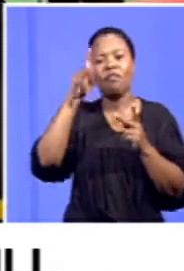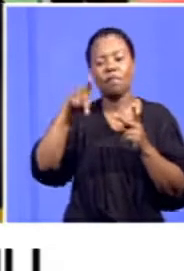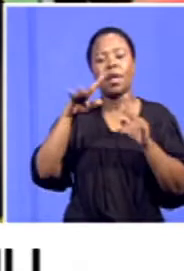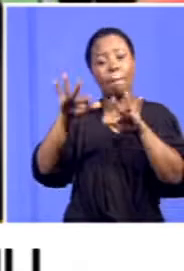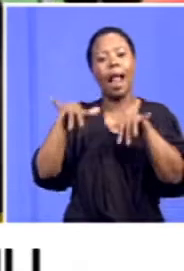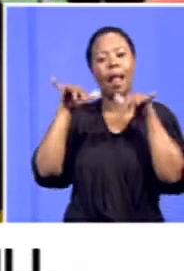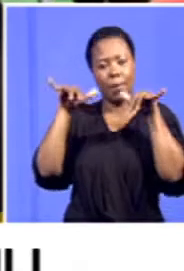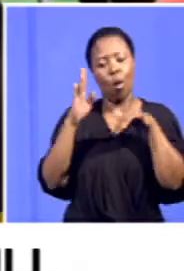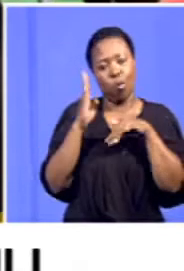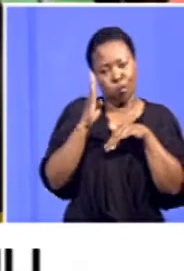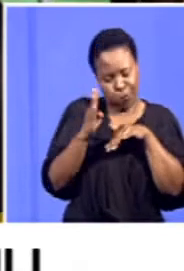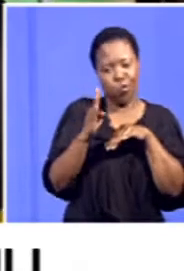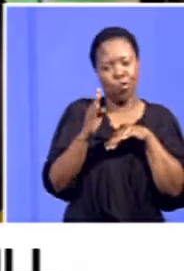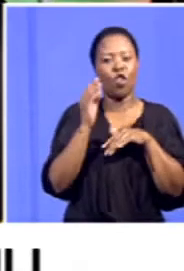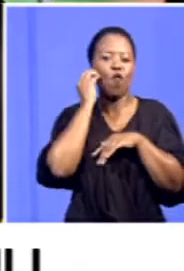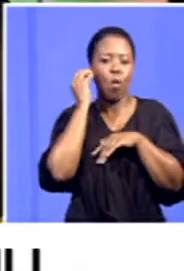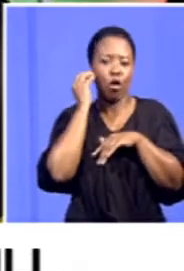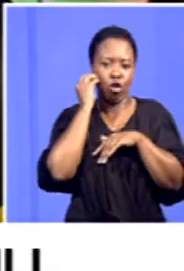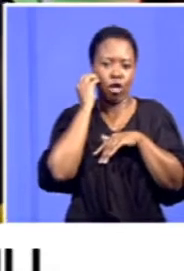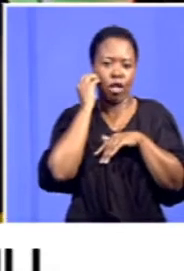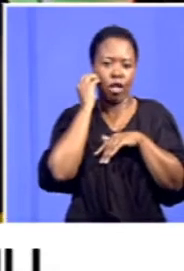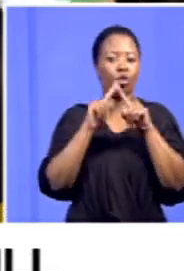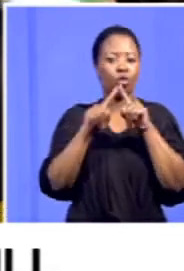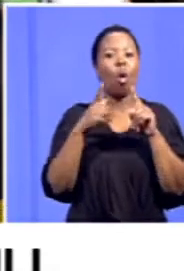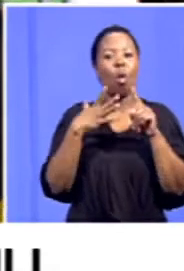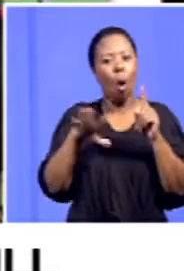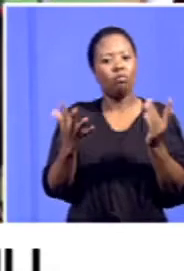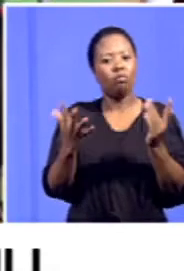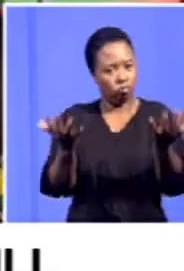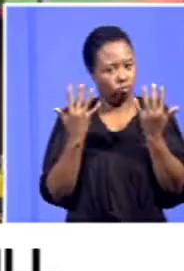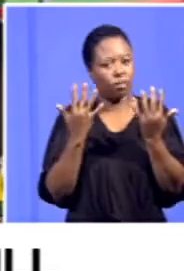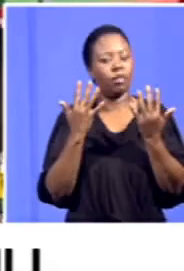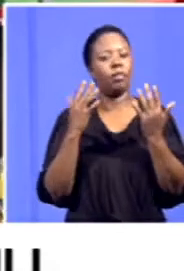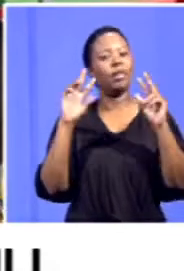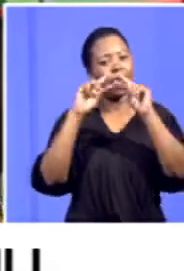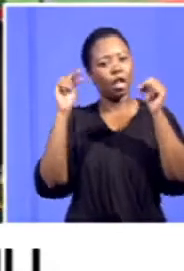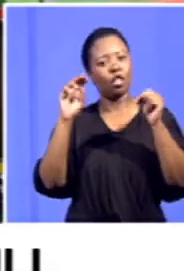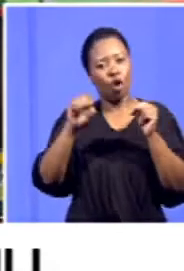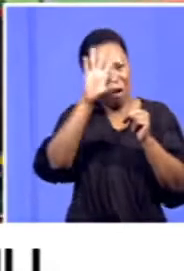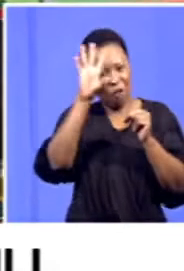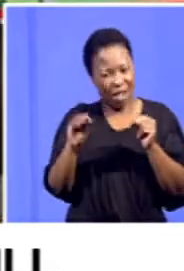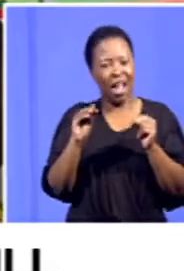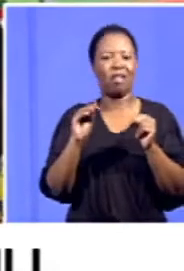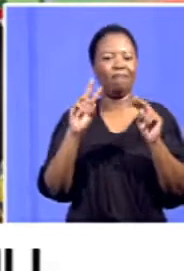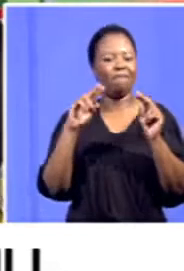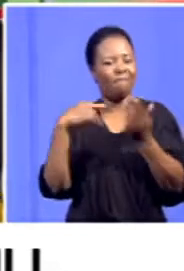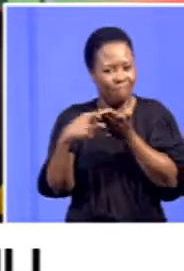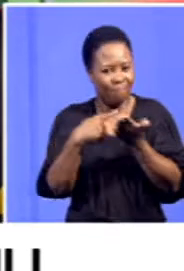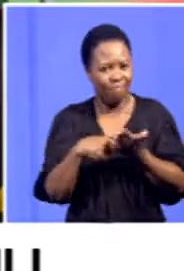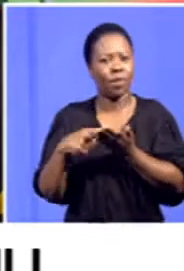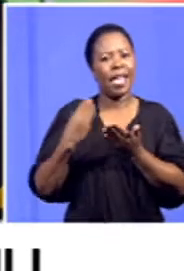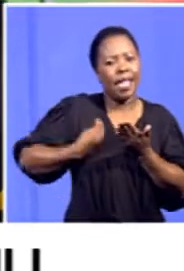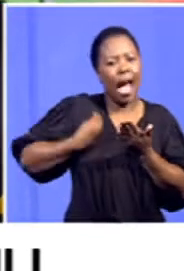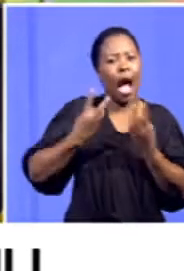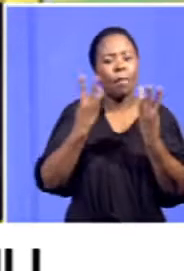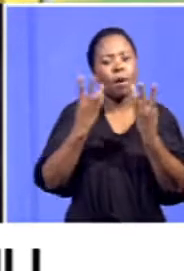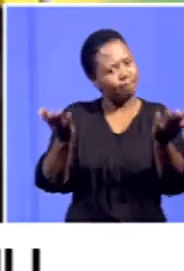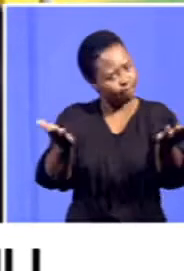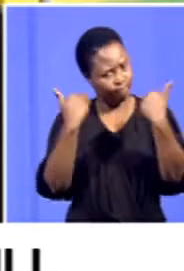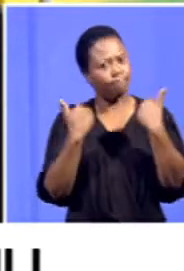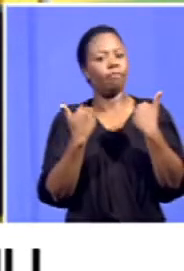on. So it's all there, the information is there, and we are calling for a national discussion. We are calling on young people to engage in this bill, because